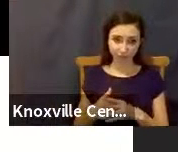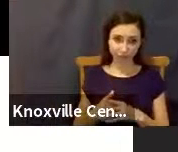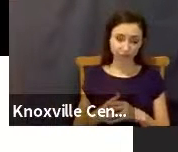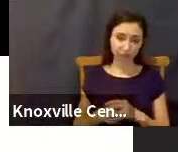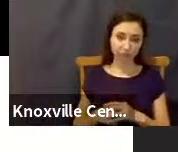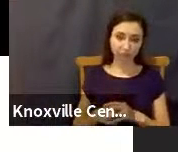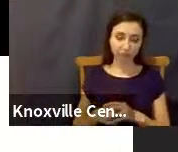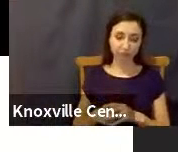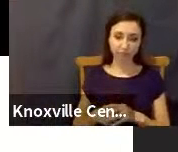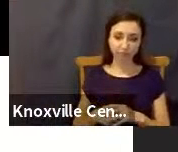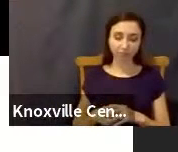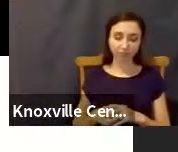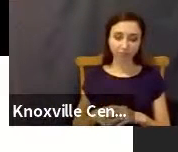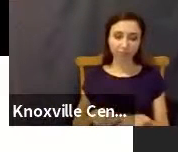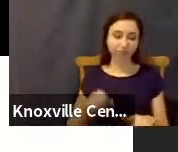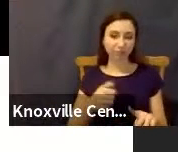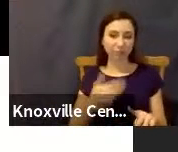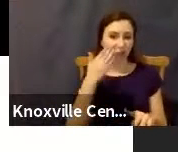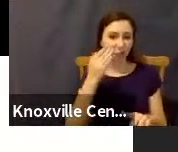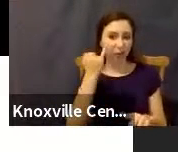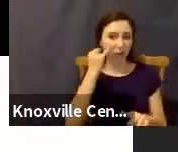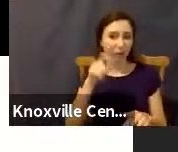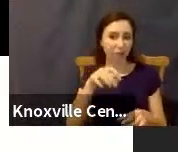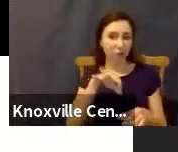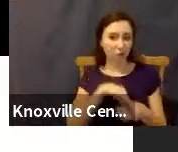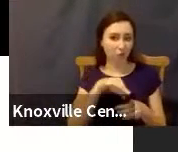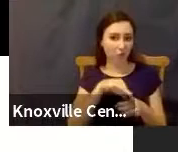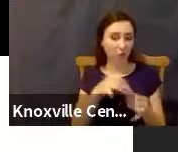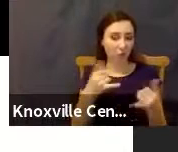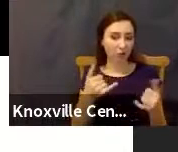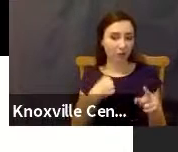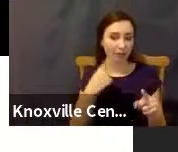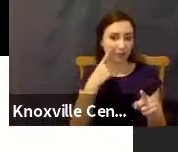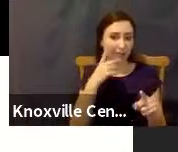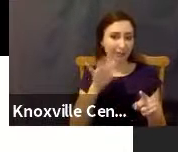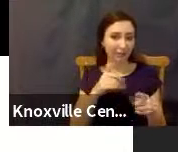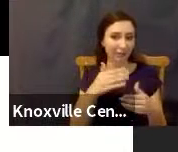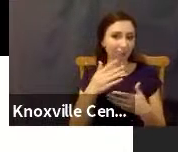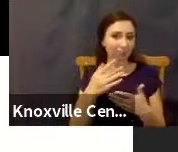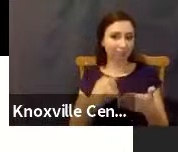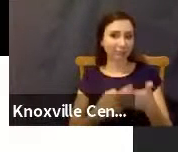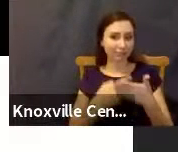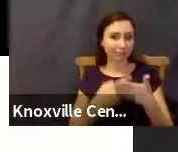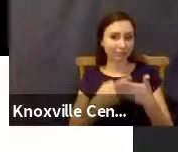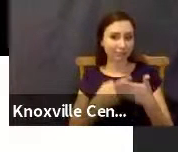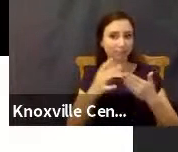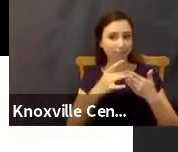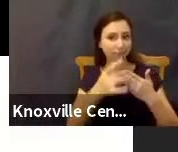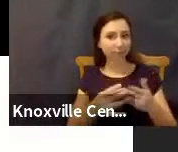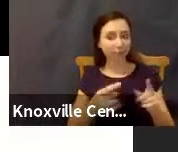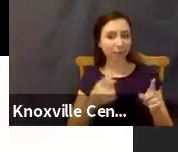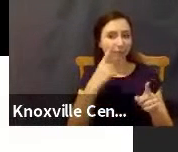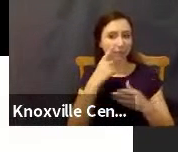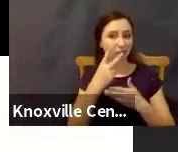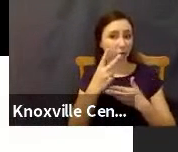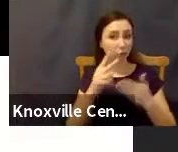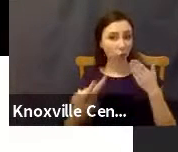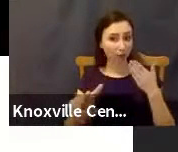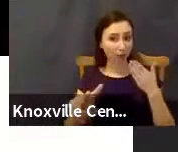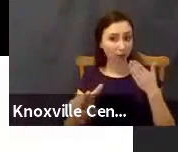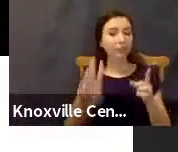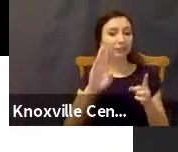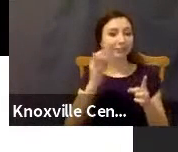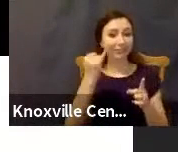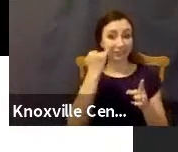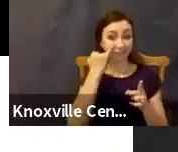That seems, I don't know that we necessarily need to take a vote on it, but that seems to be where the discussion went. And I guess perhaps next week or in 2 weeks, if we